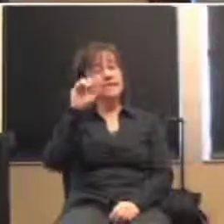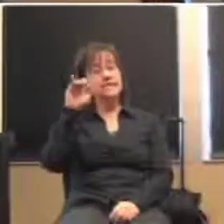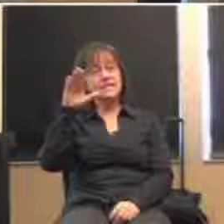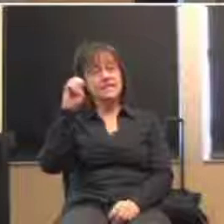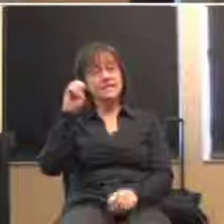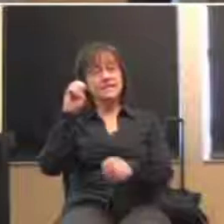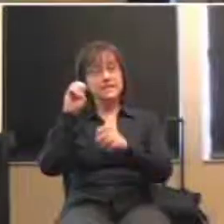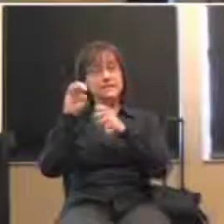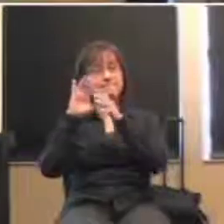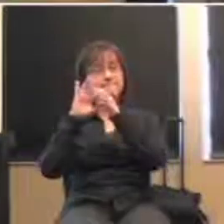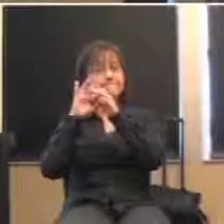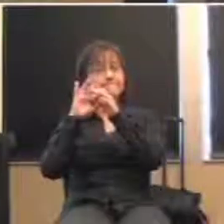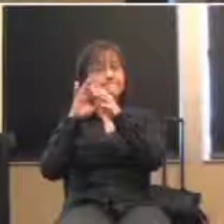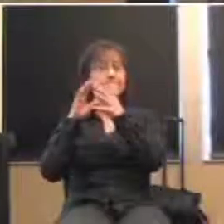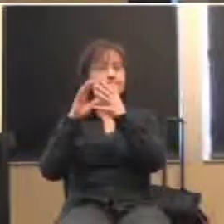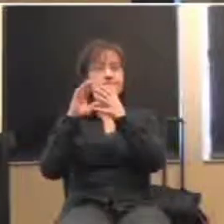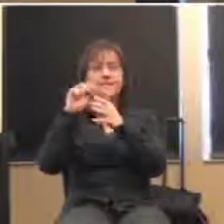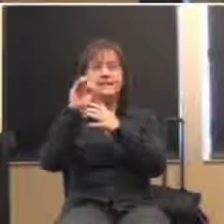most